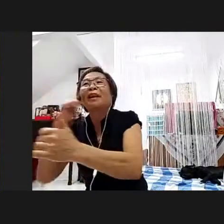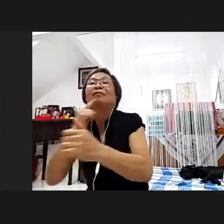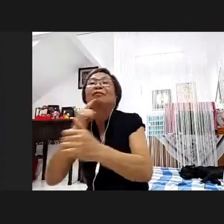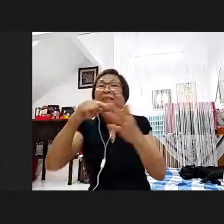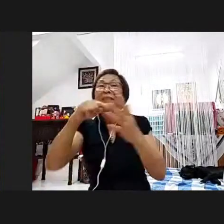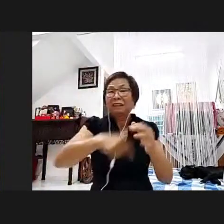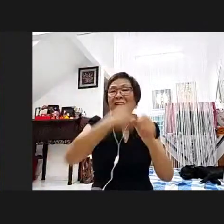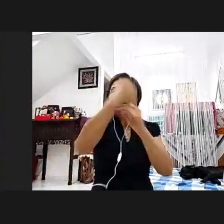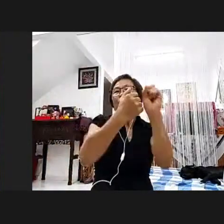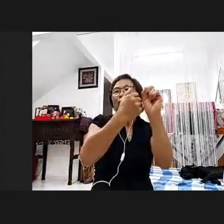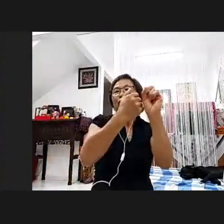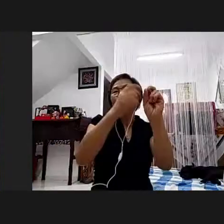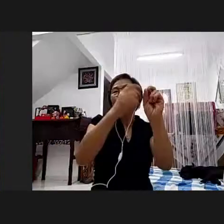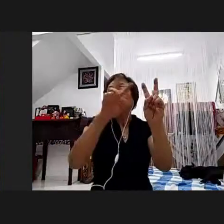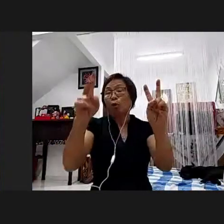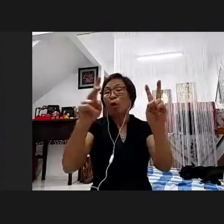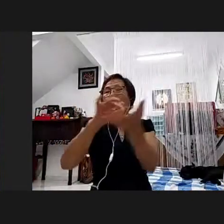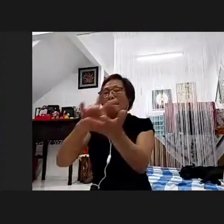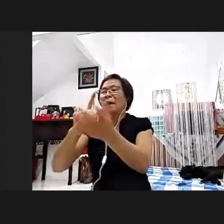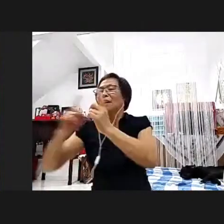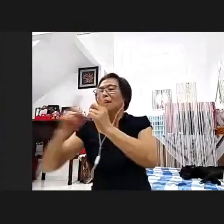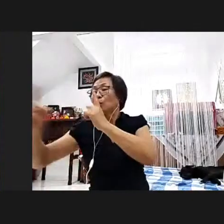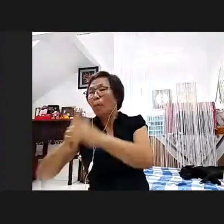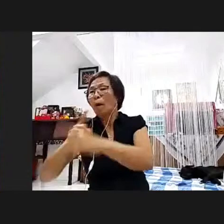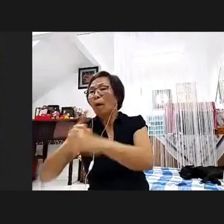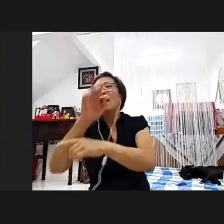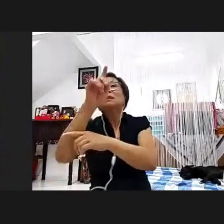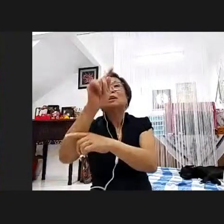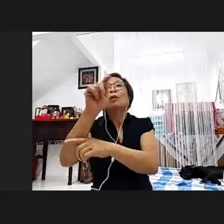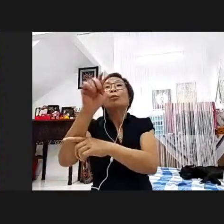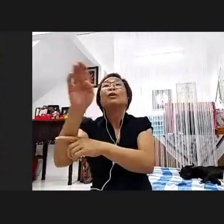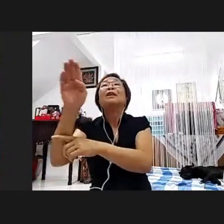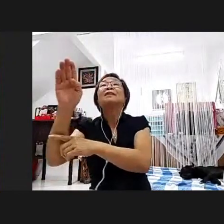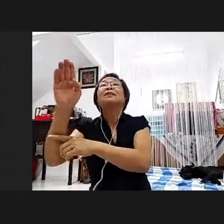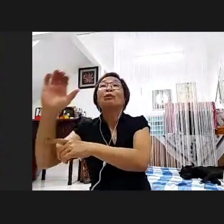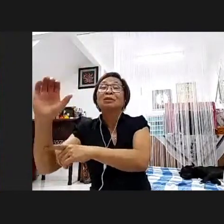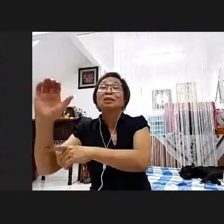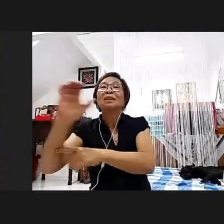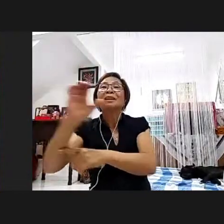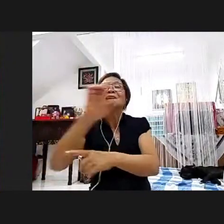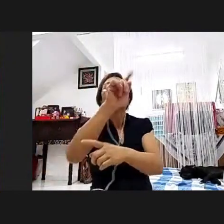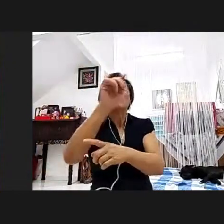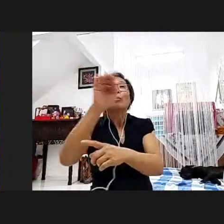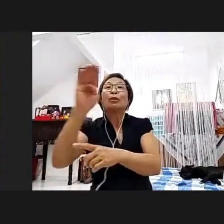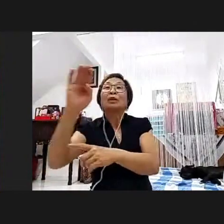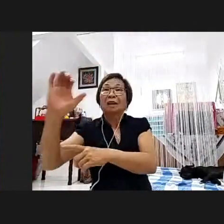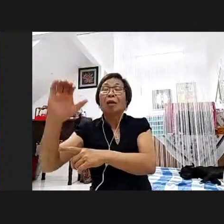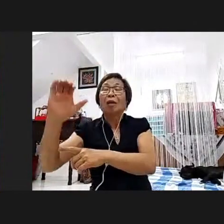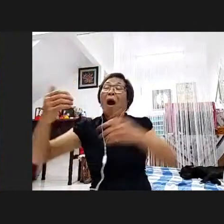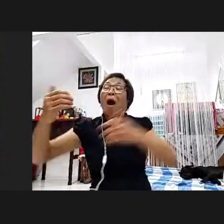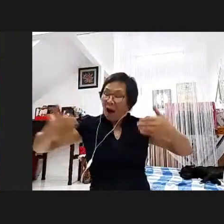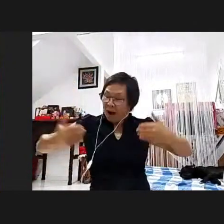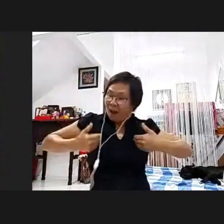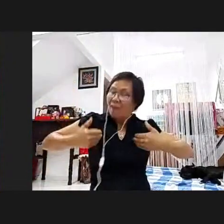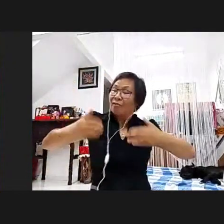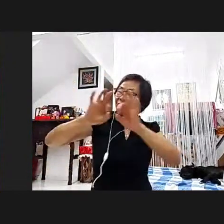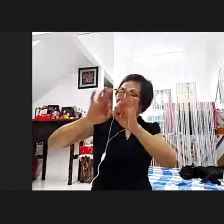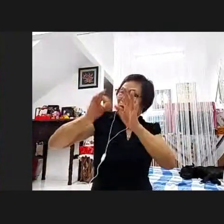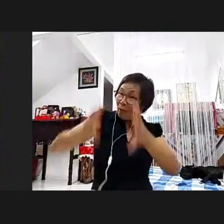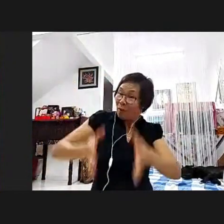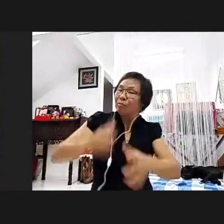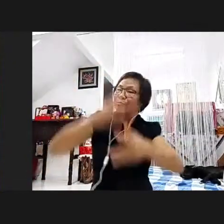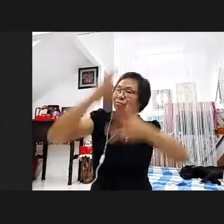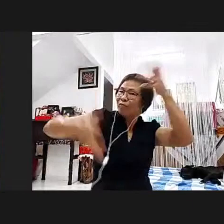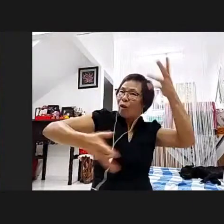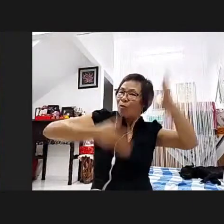our medical dialogue by Theravada Buddhist Council, where it is sign language interpreted, and